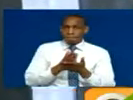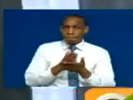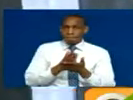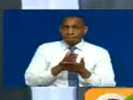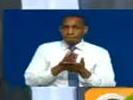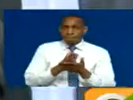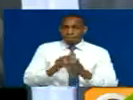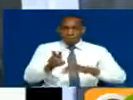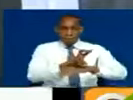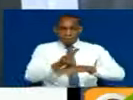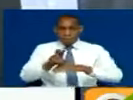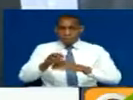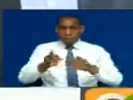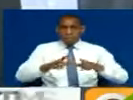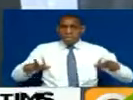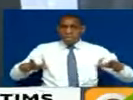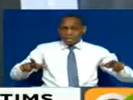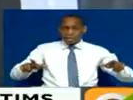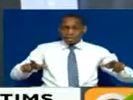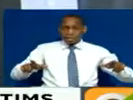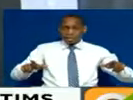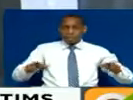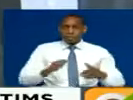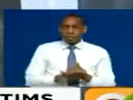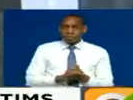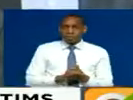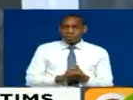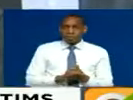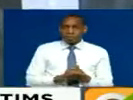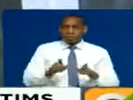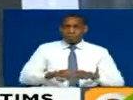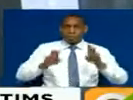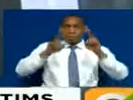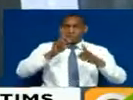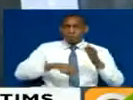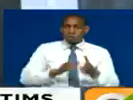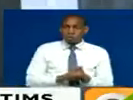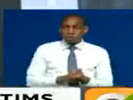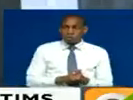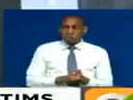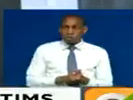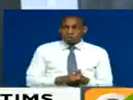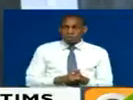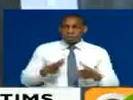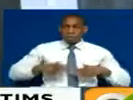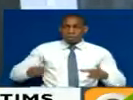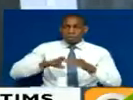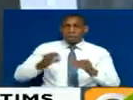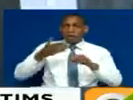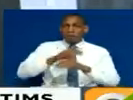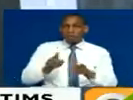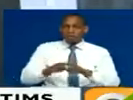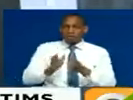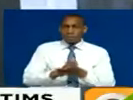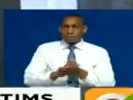police officers in the lake. They will be able to observe all those issues of existing loading, things like protective